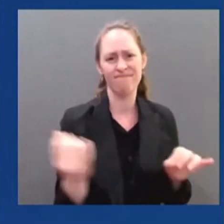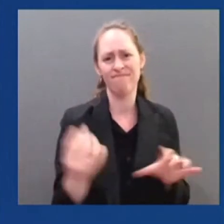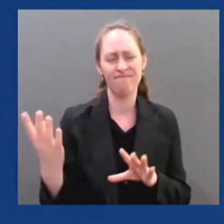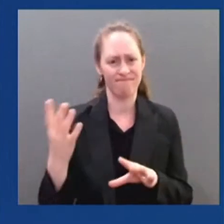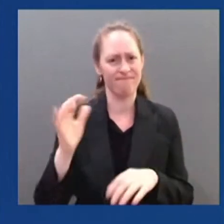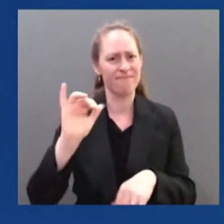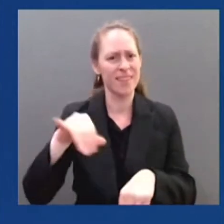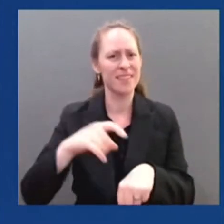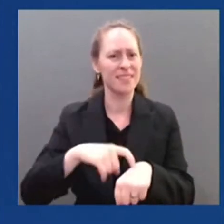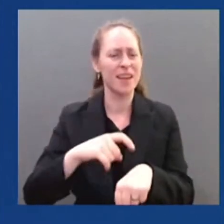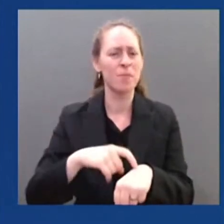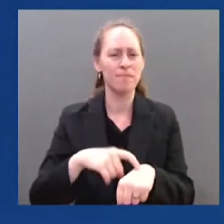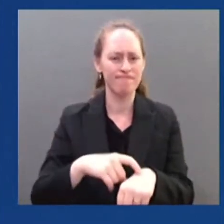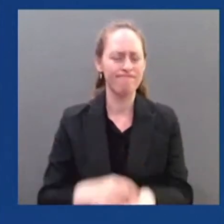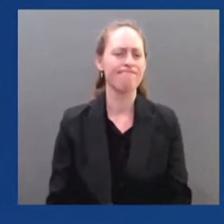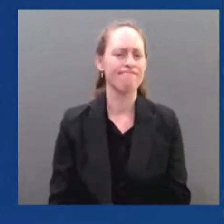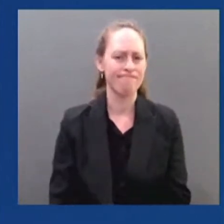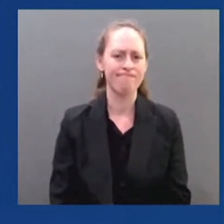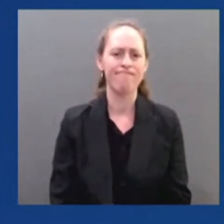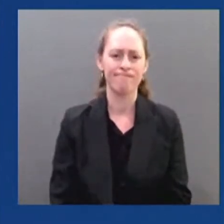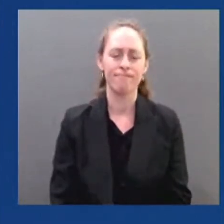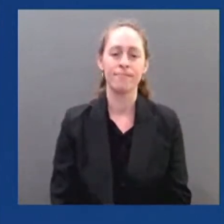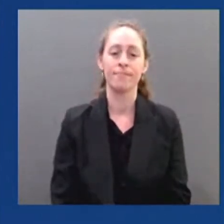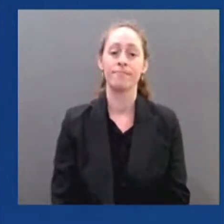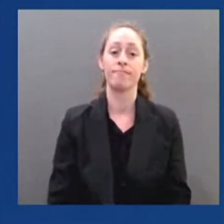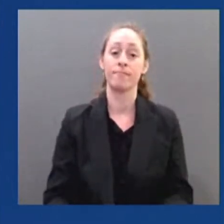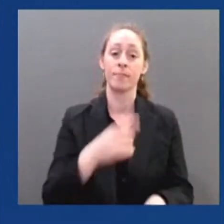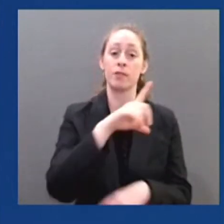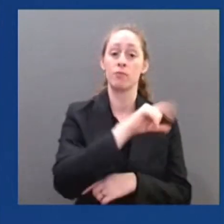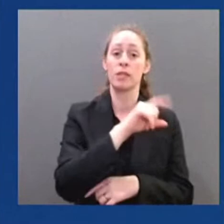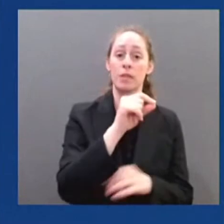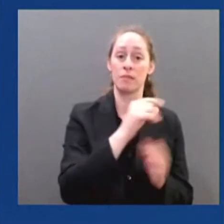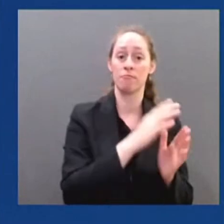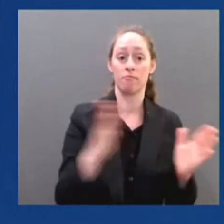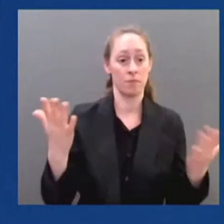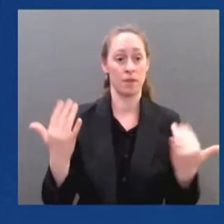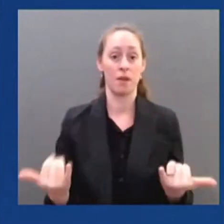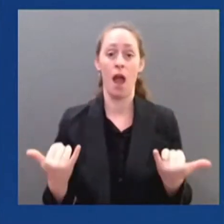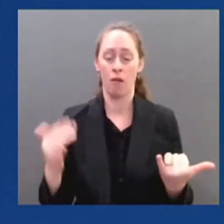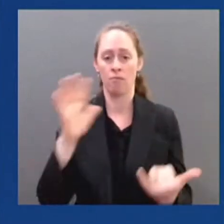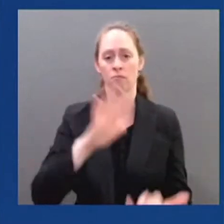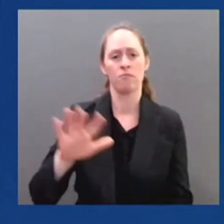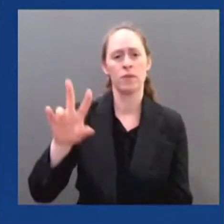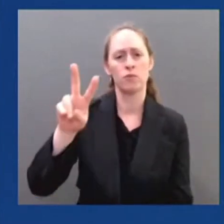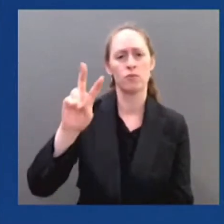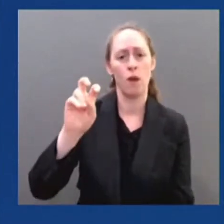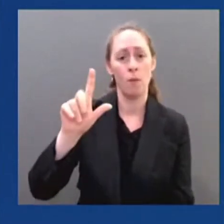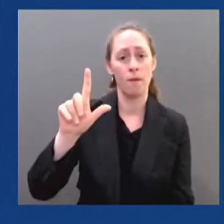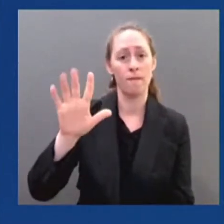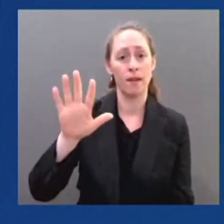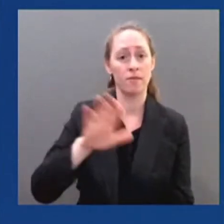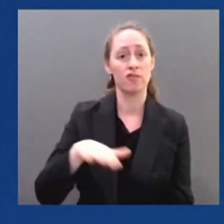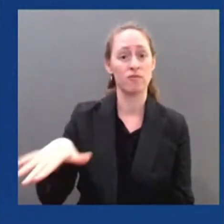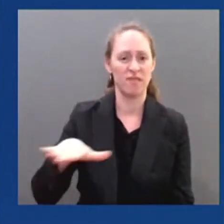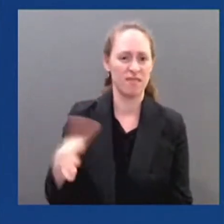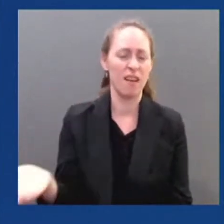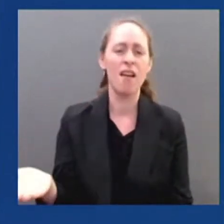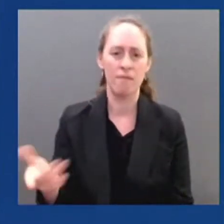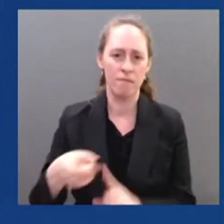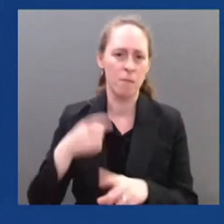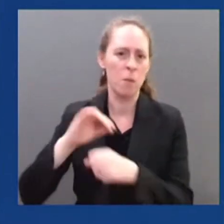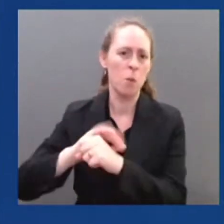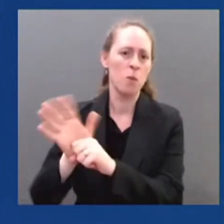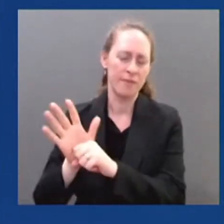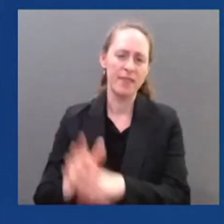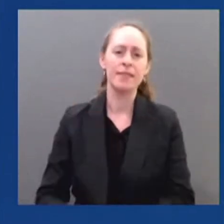years to COVID-19. To put that in perspective, during March 2020 through April 2022, COVID-19 was